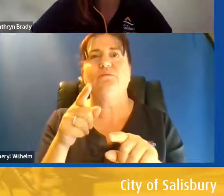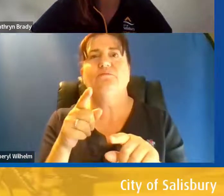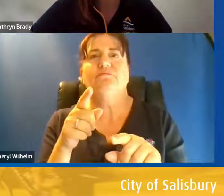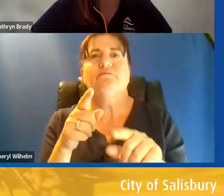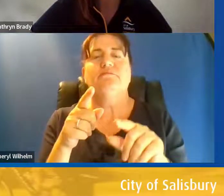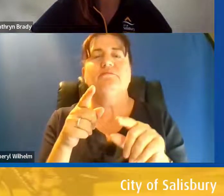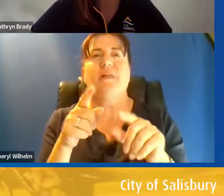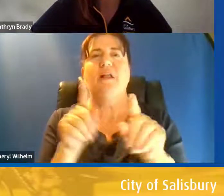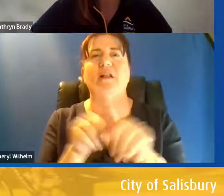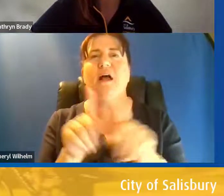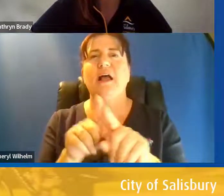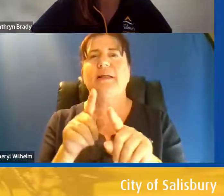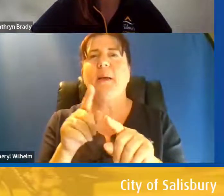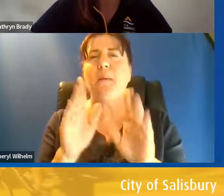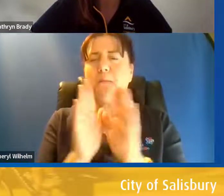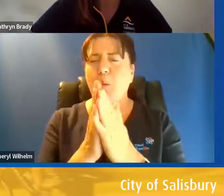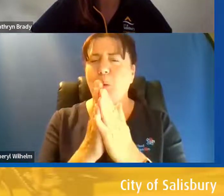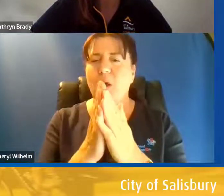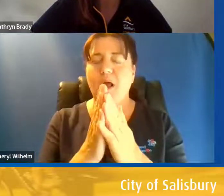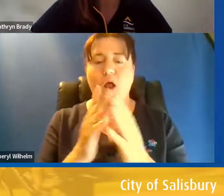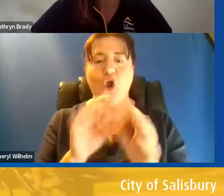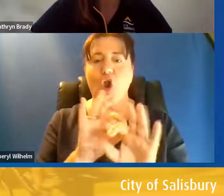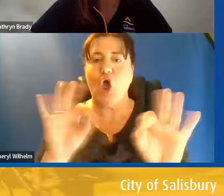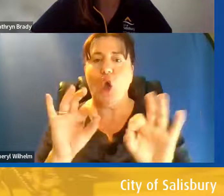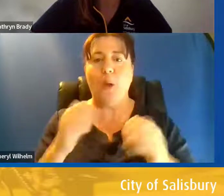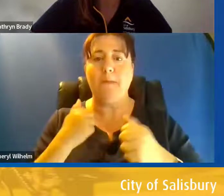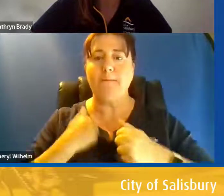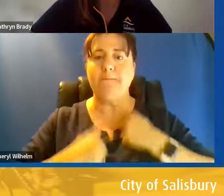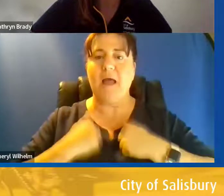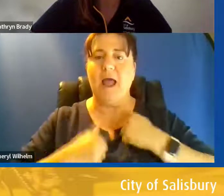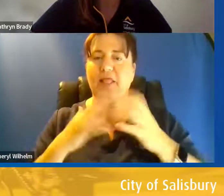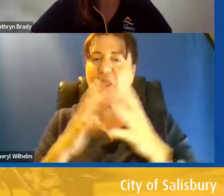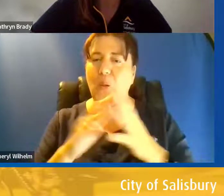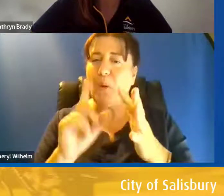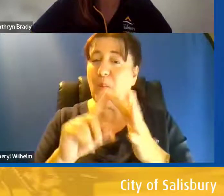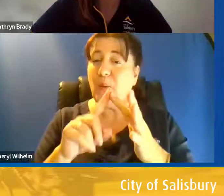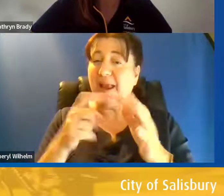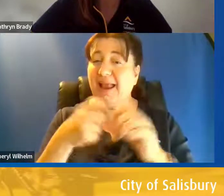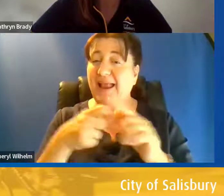facial expression, the body language, and it's also,